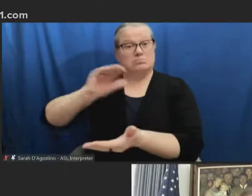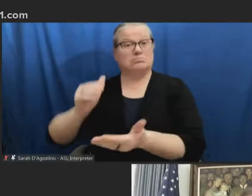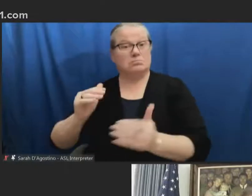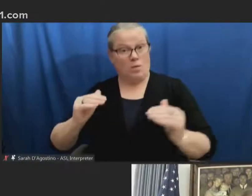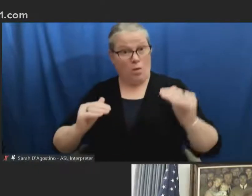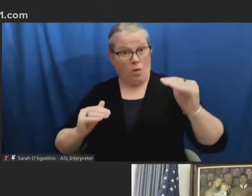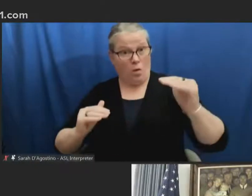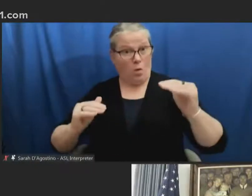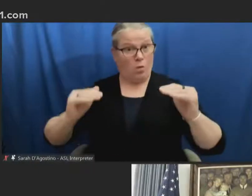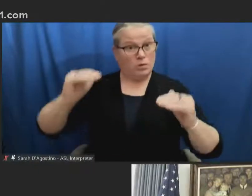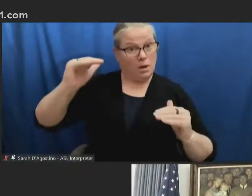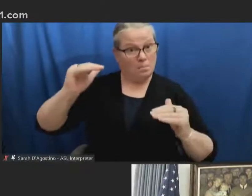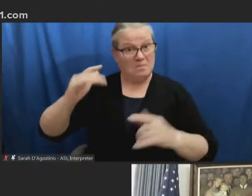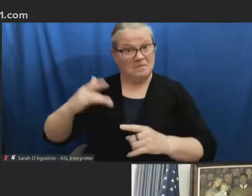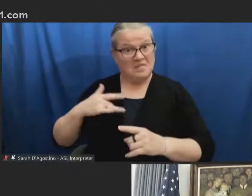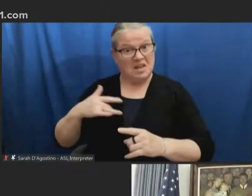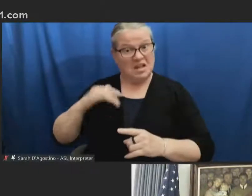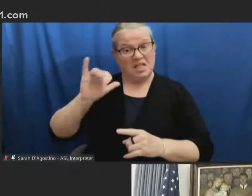as we